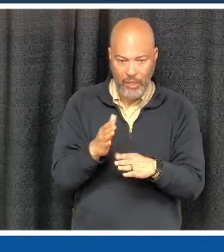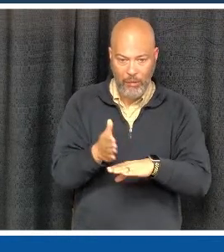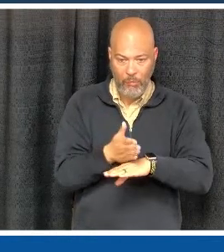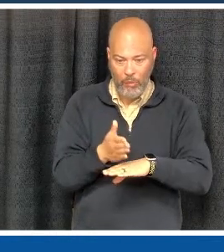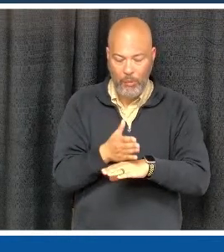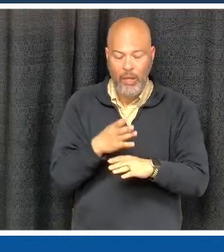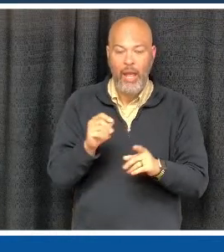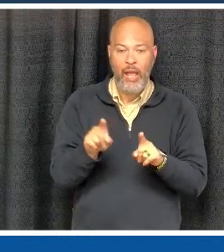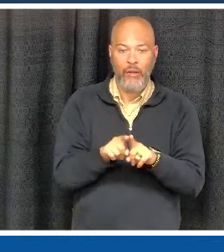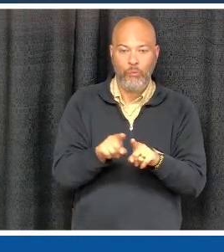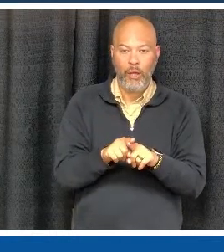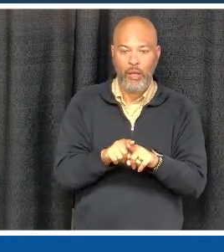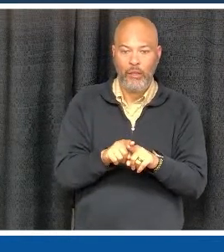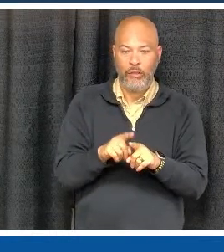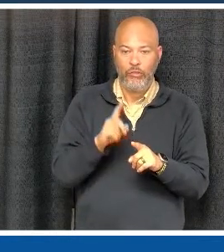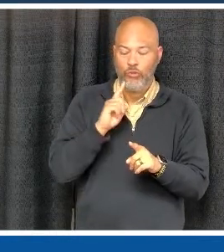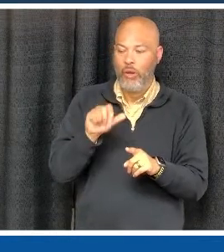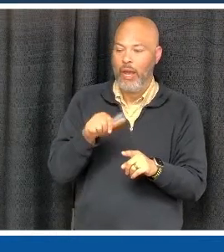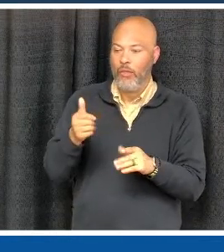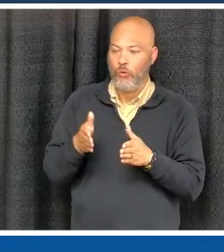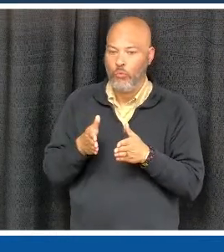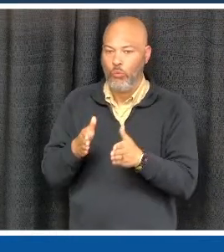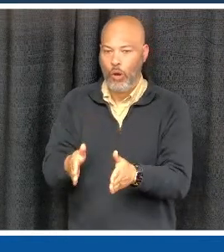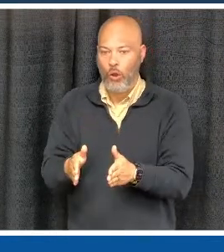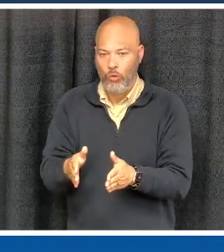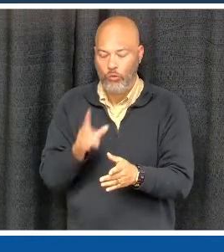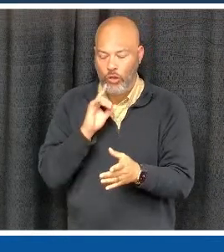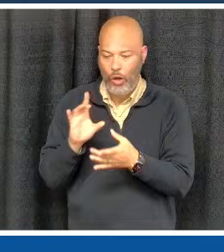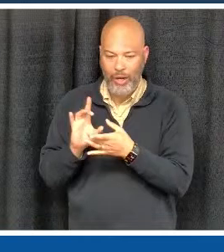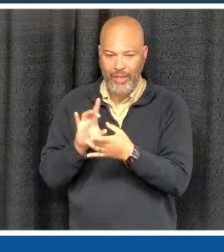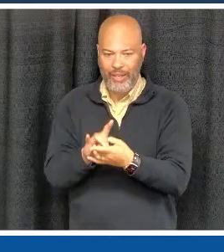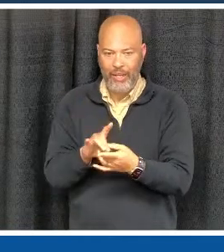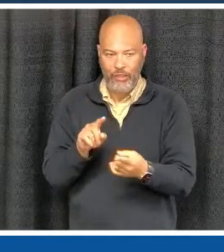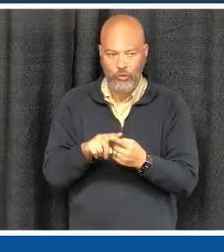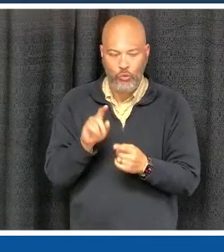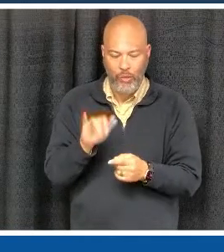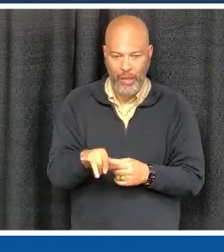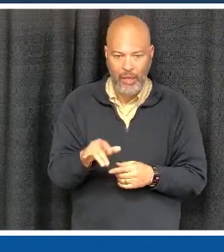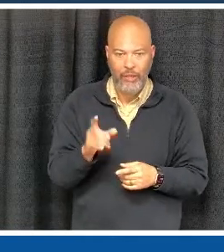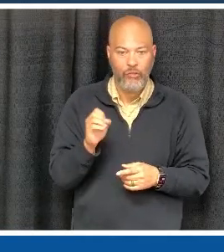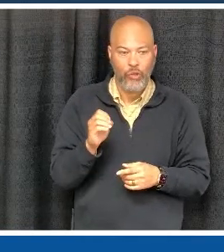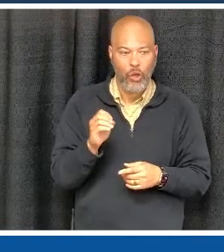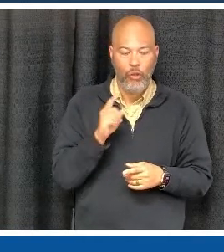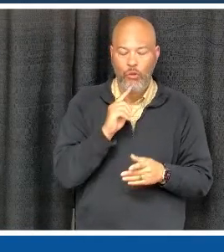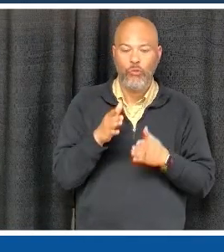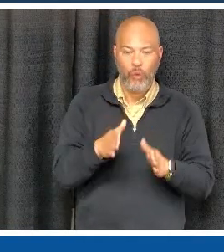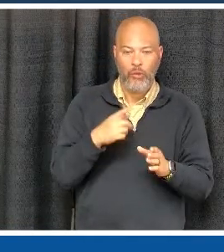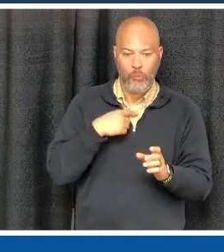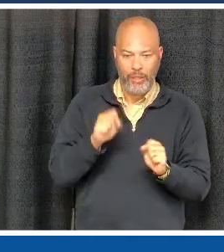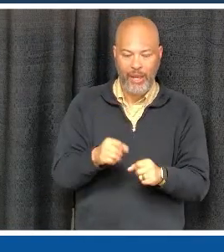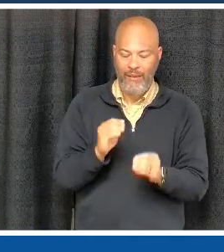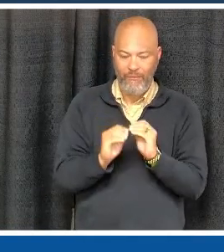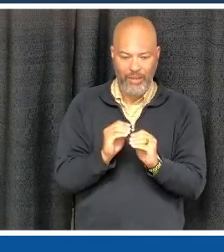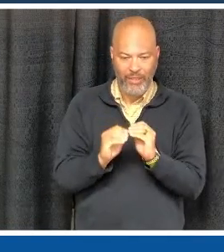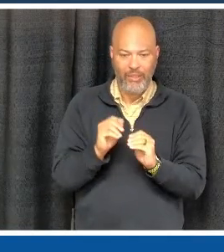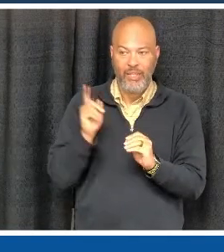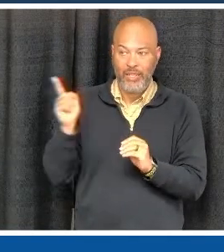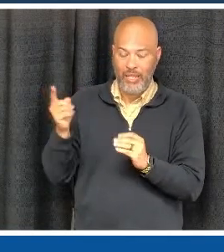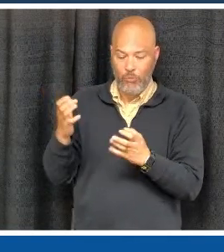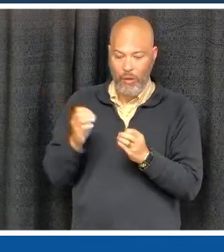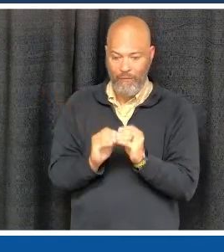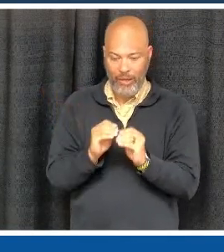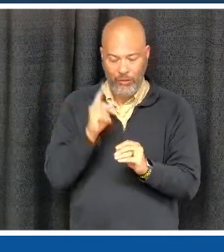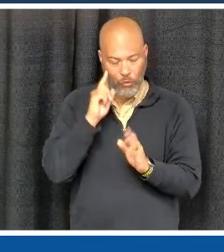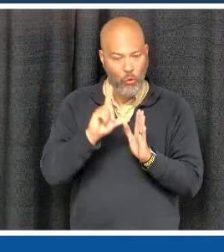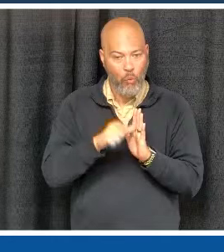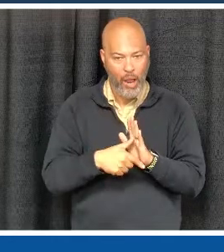as well as to other roads that are connecting to it. So there's ways that we can fix this, something that he's wanted fixed for some